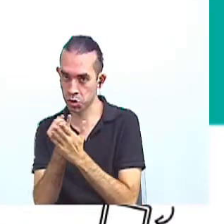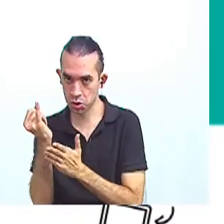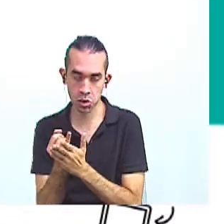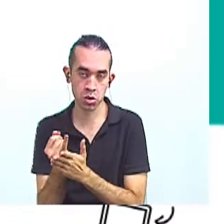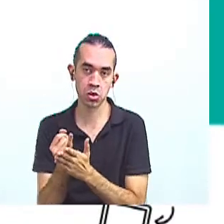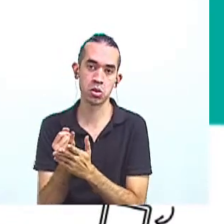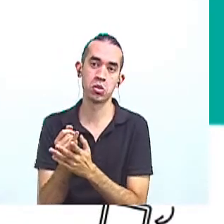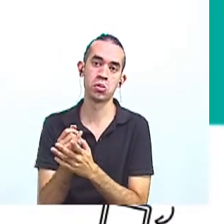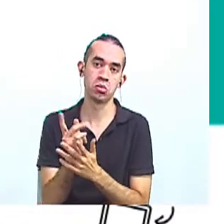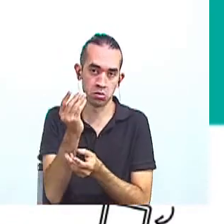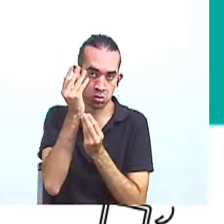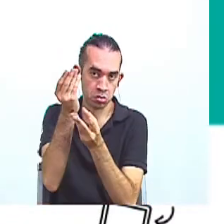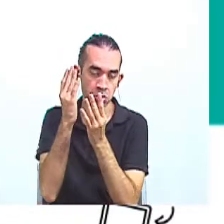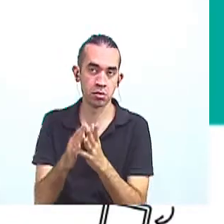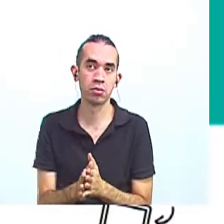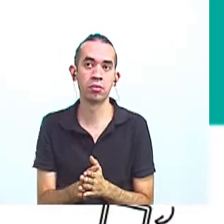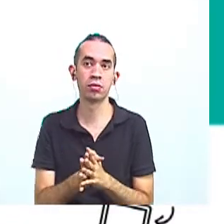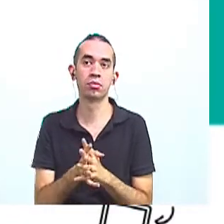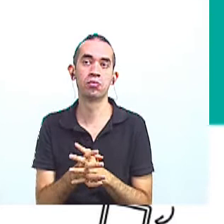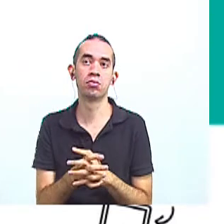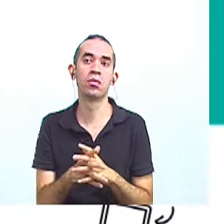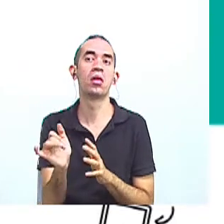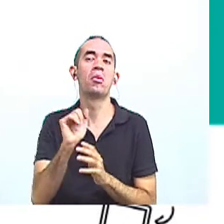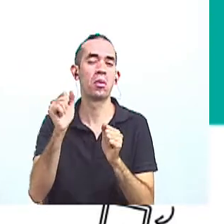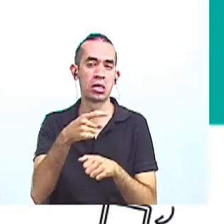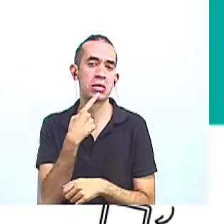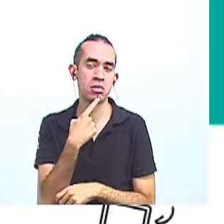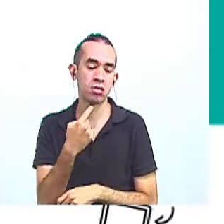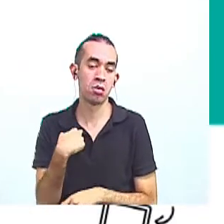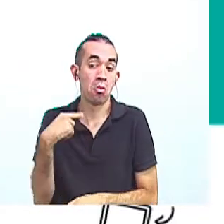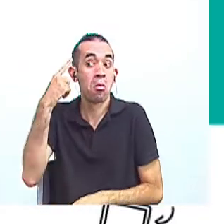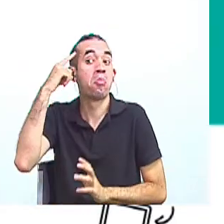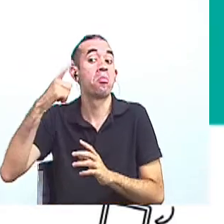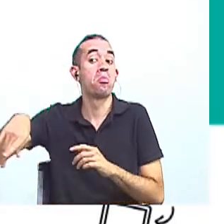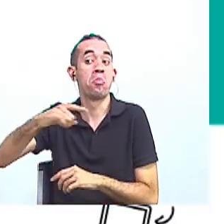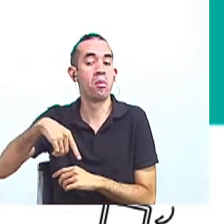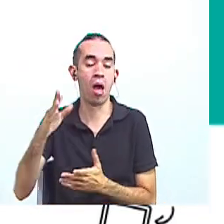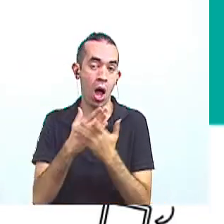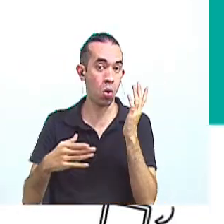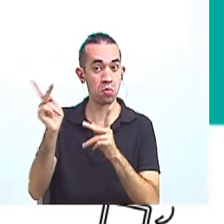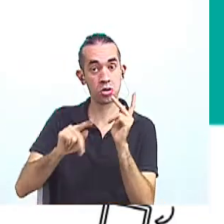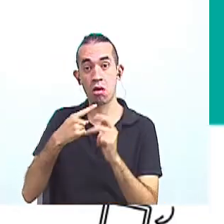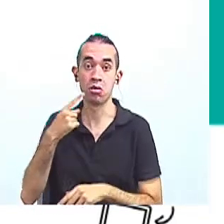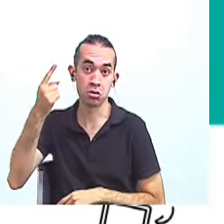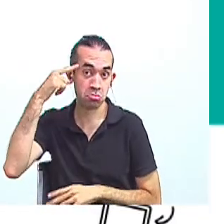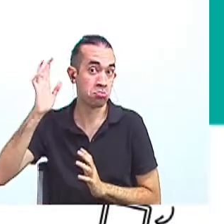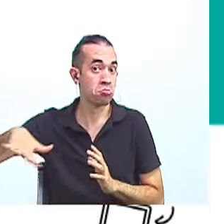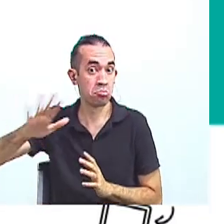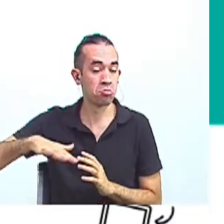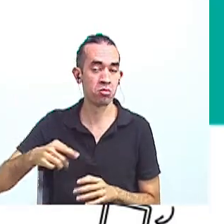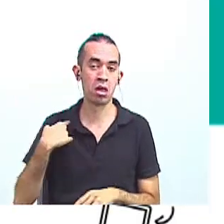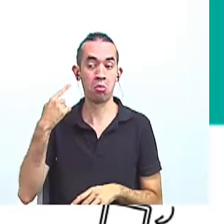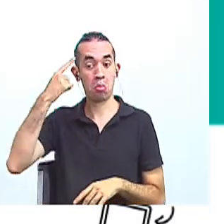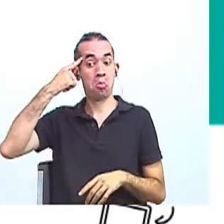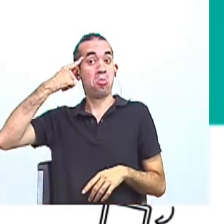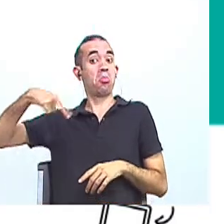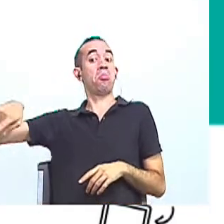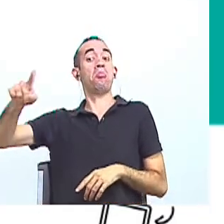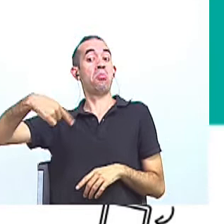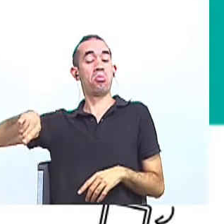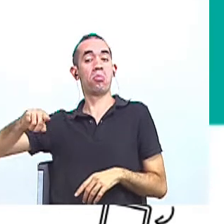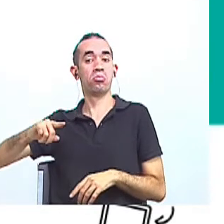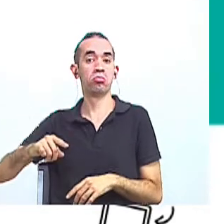you're reporting. It is thought that, some people say that, it is considered, it is